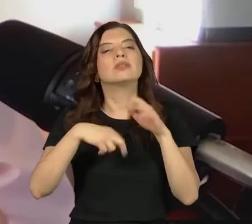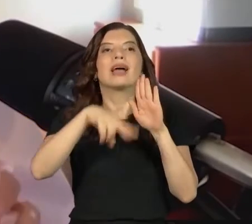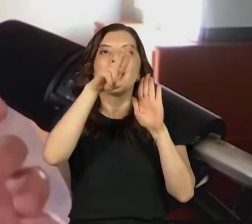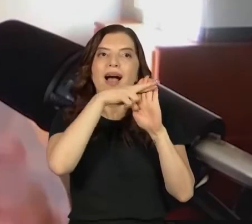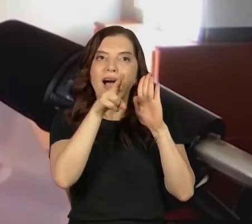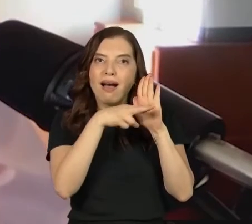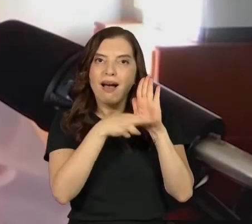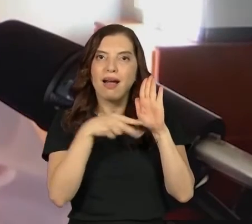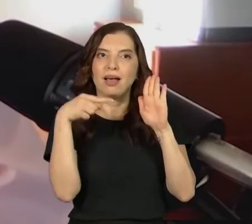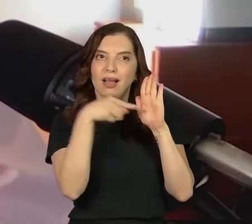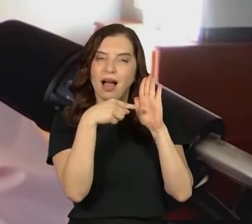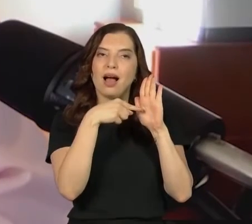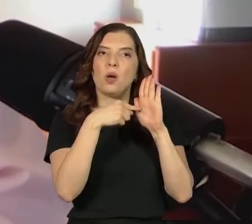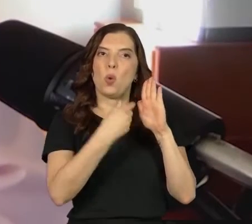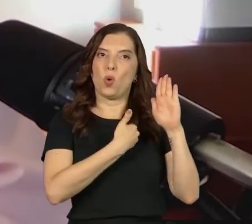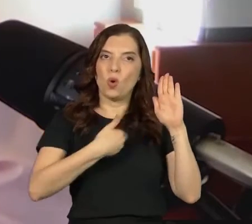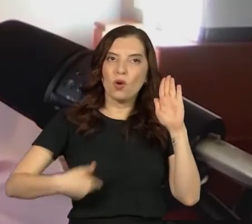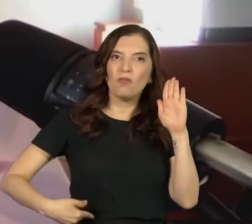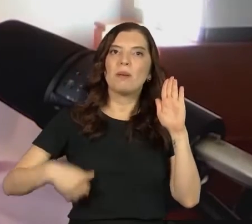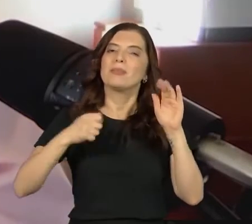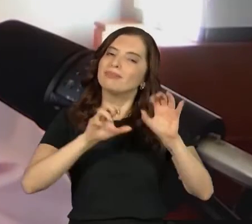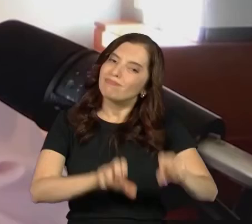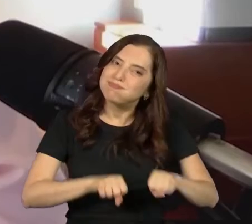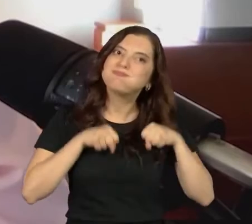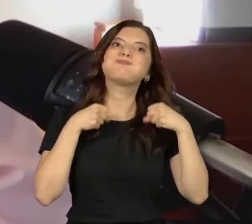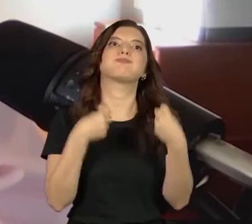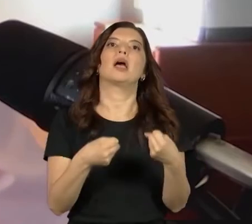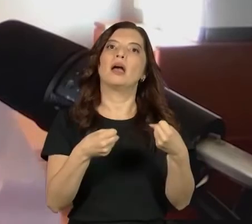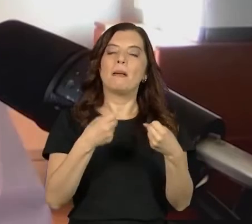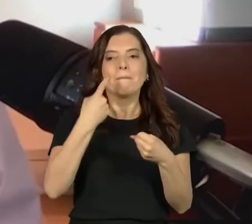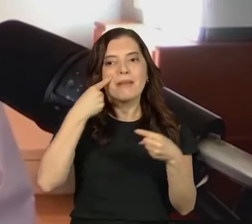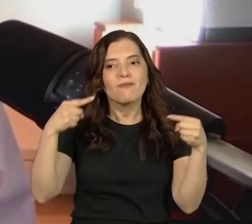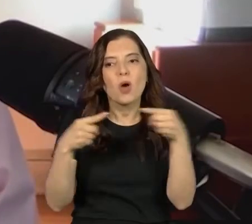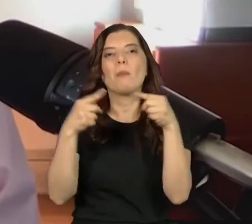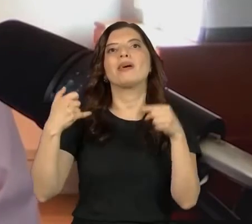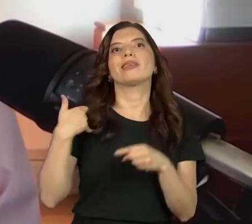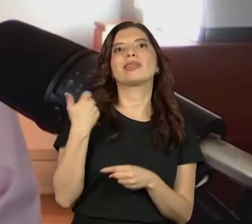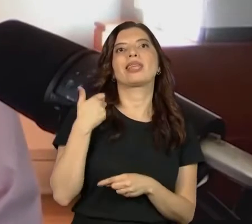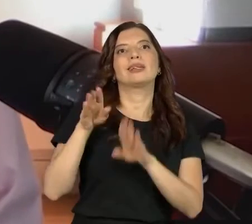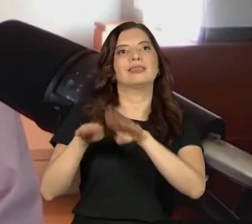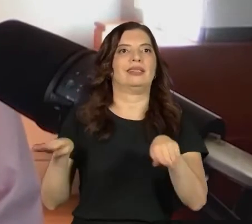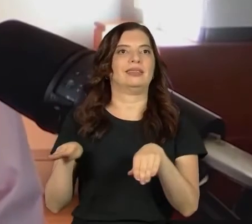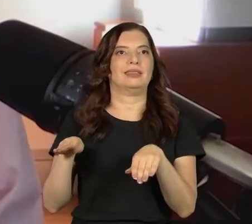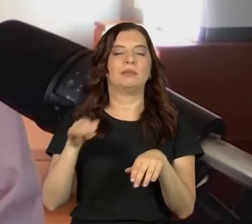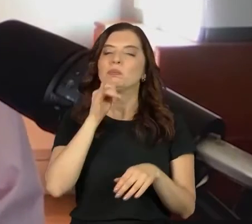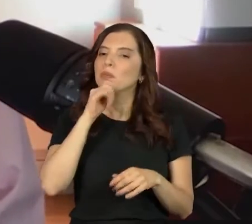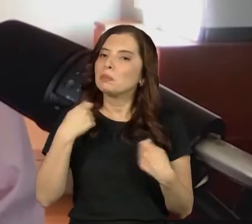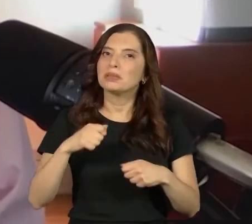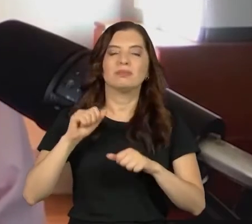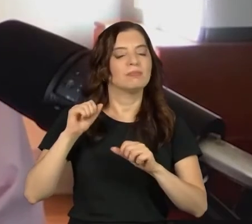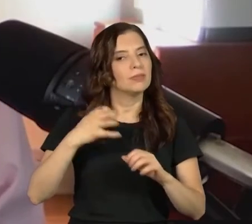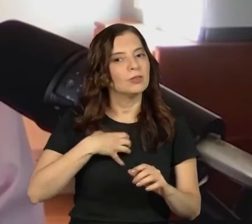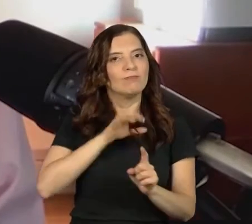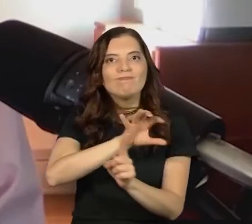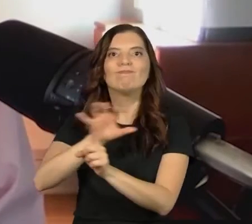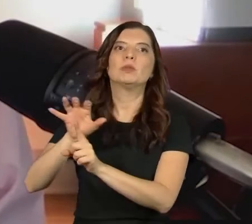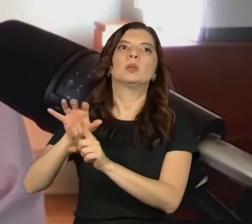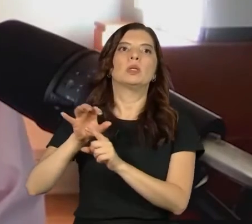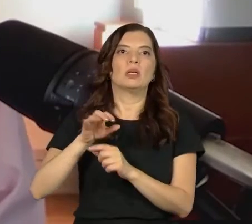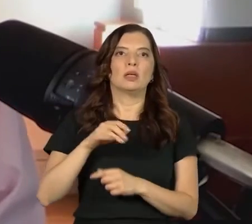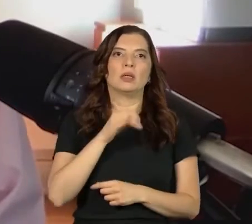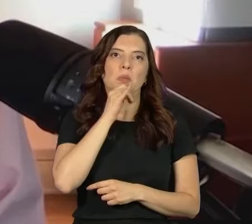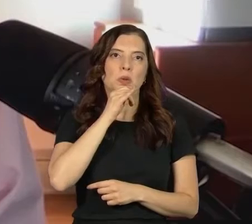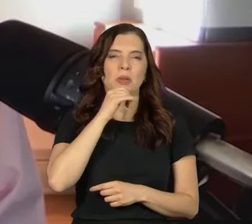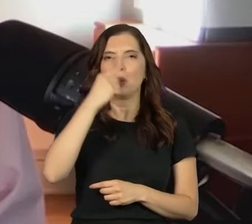mandates that the companies play a big part in age verification. That would be a game changer. One thing I do like